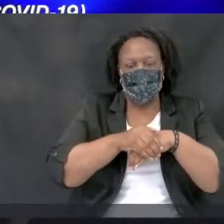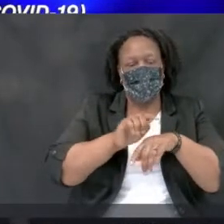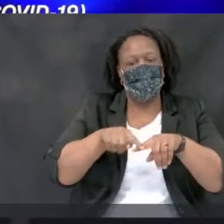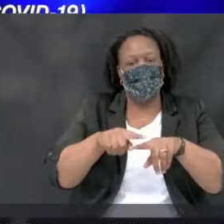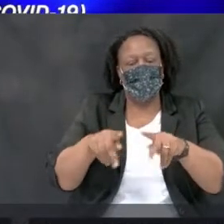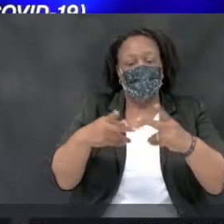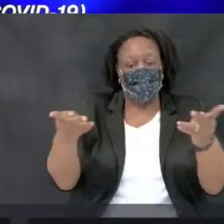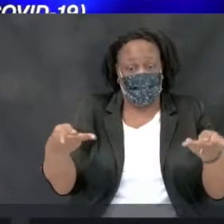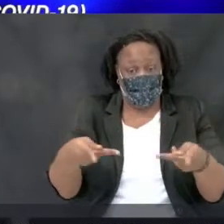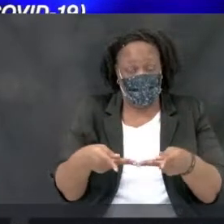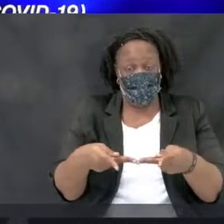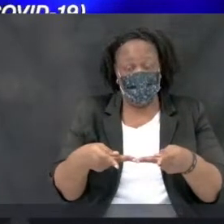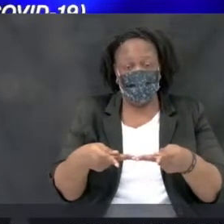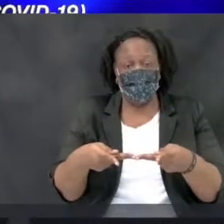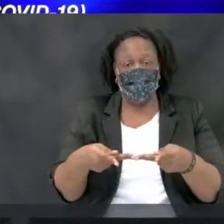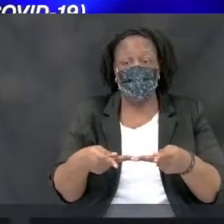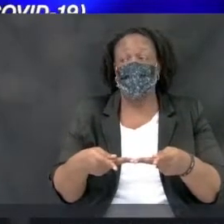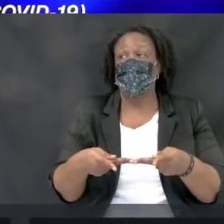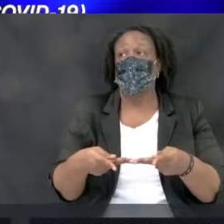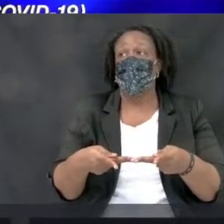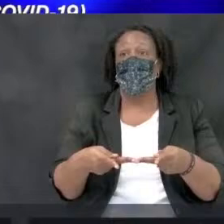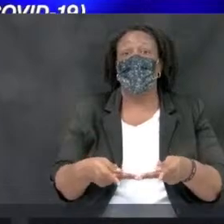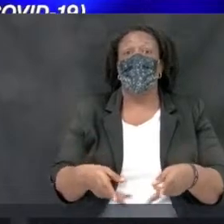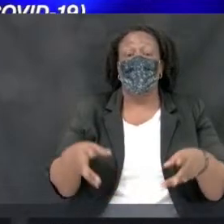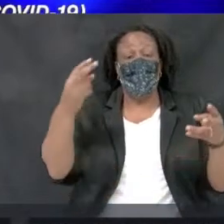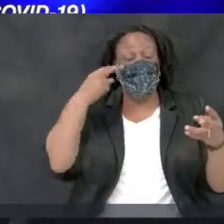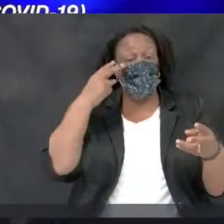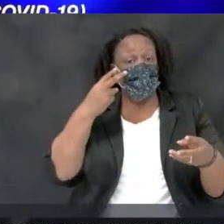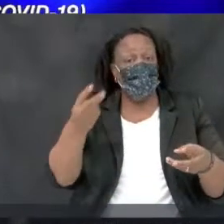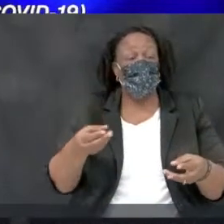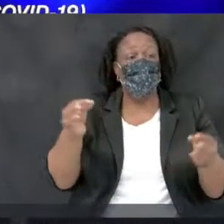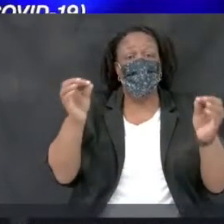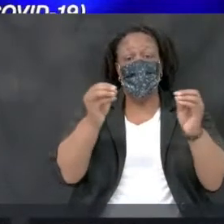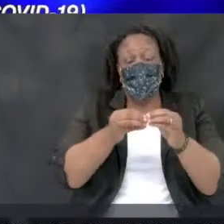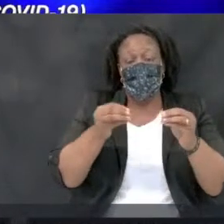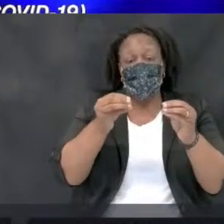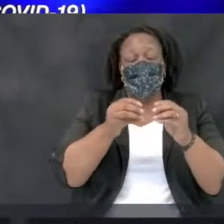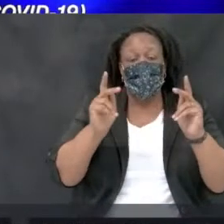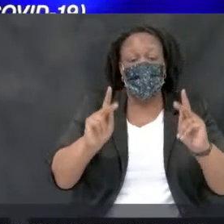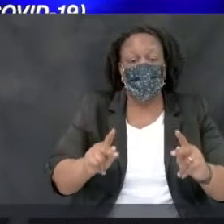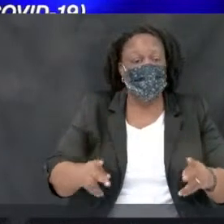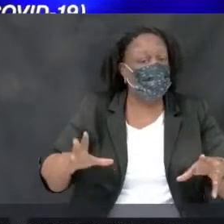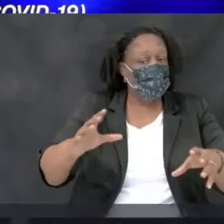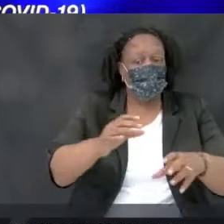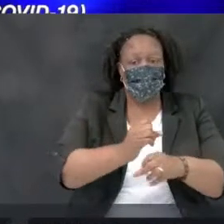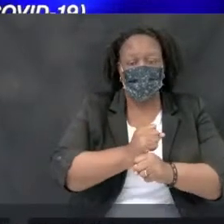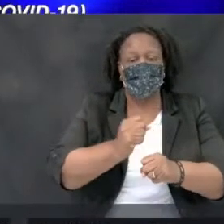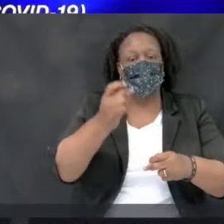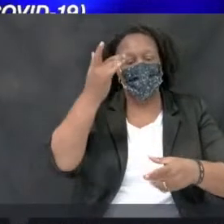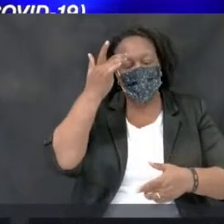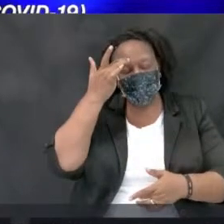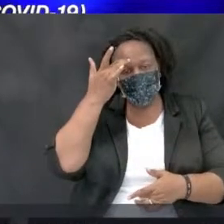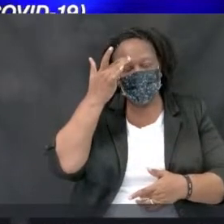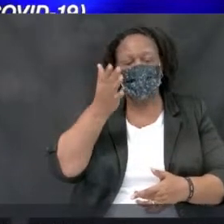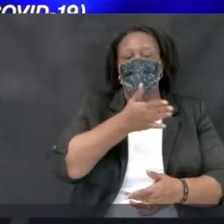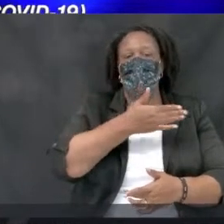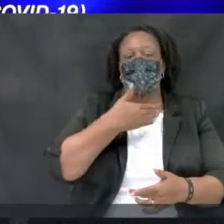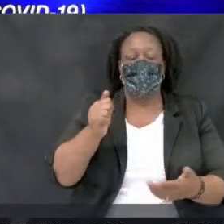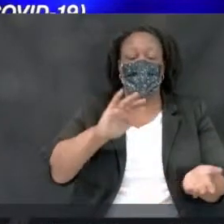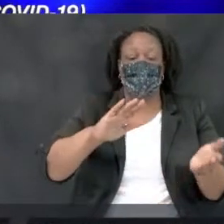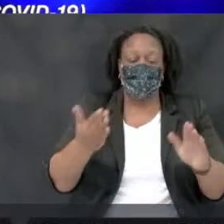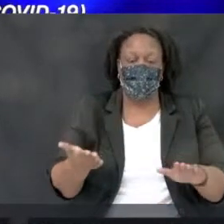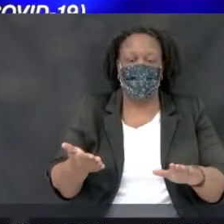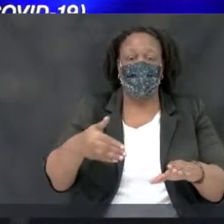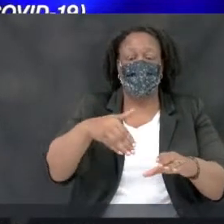Organization recently reported on the increasing trend in COVID-19 cases and deaths throughout Europe, with more